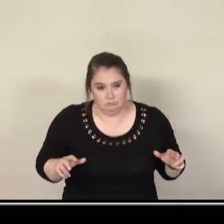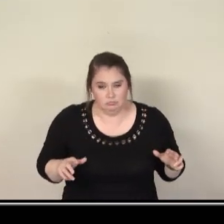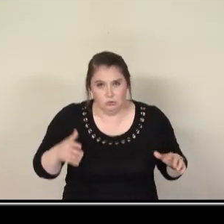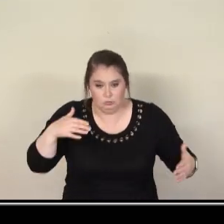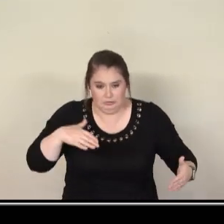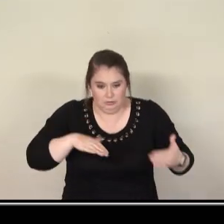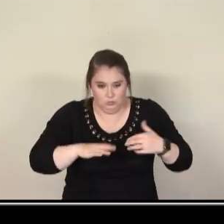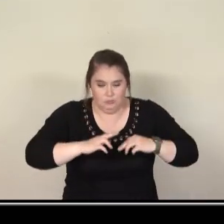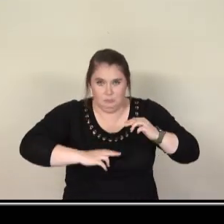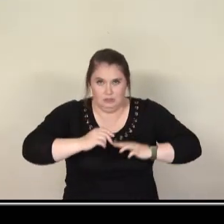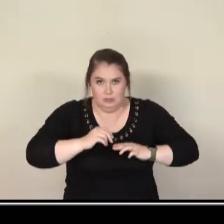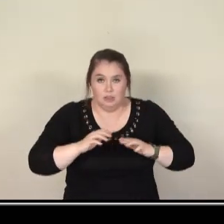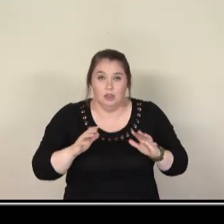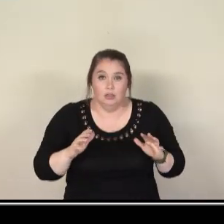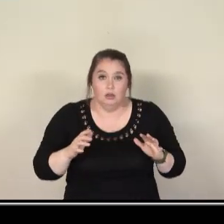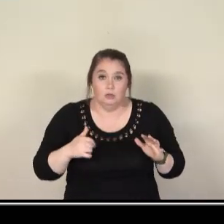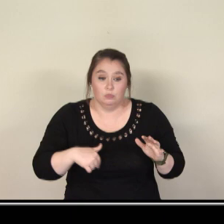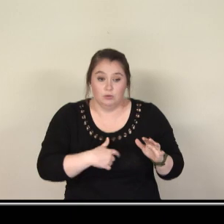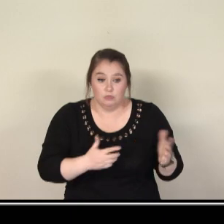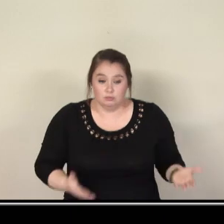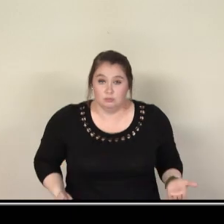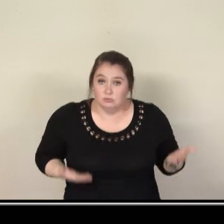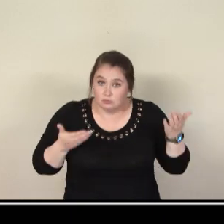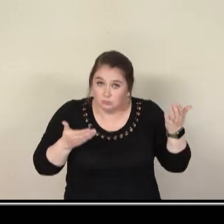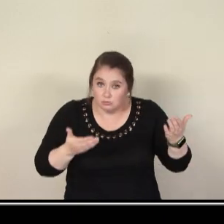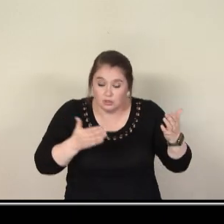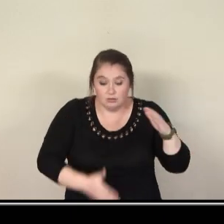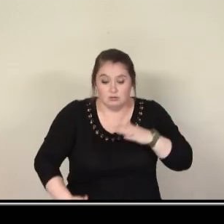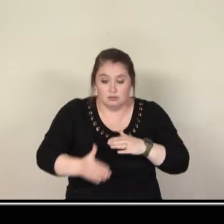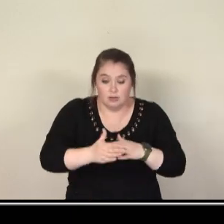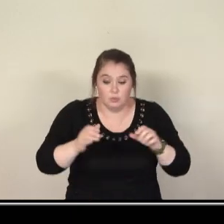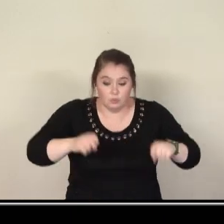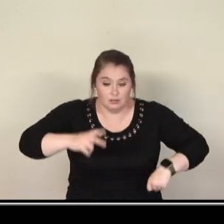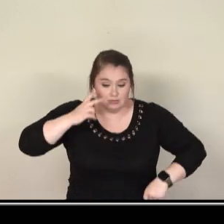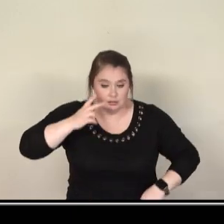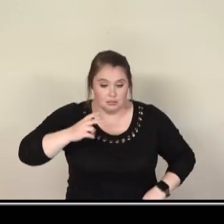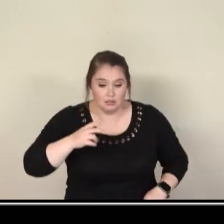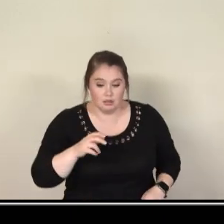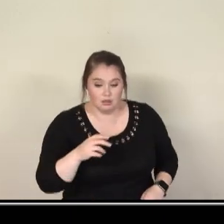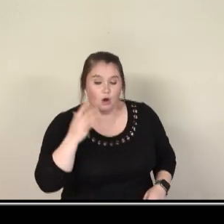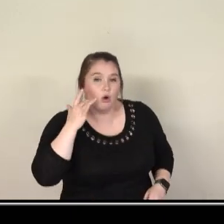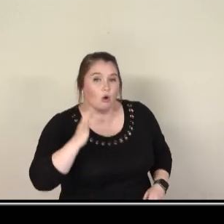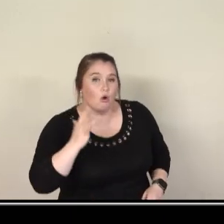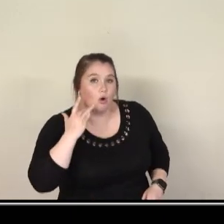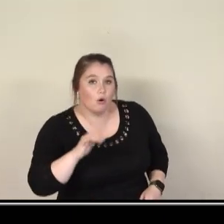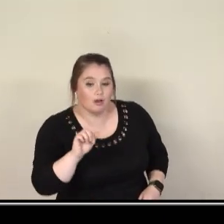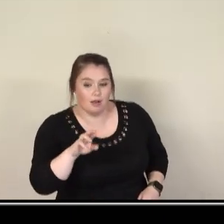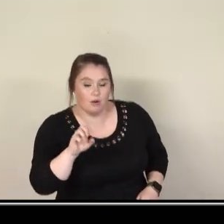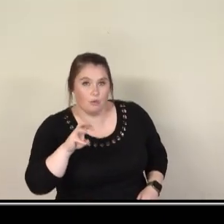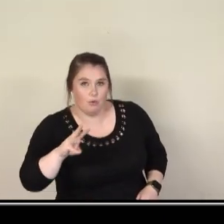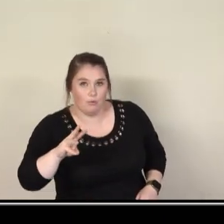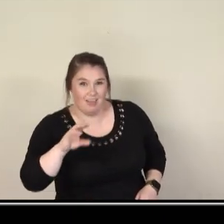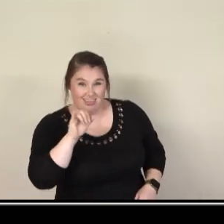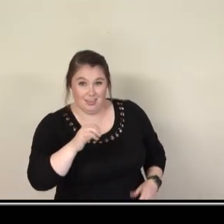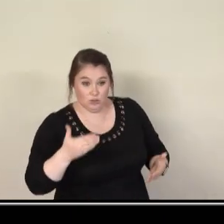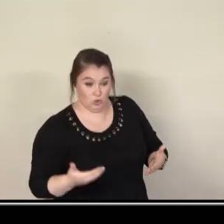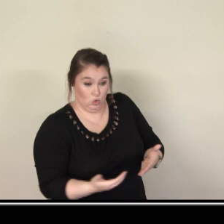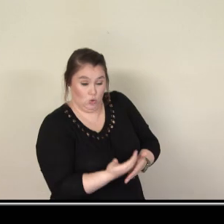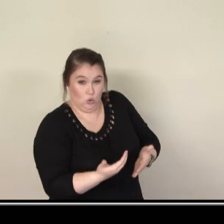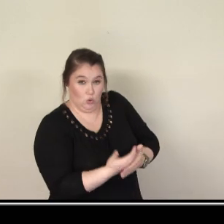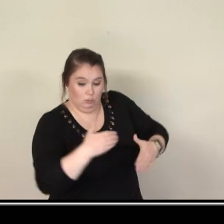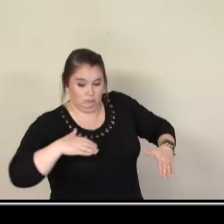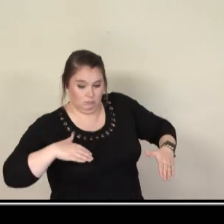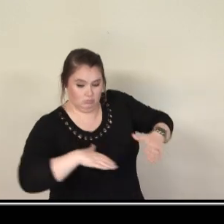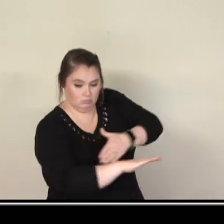the building. We're actually proposing, up at the top of the image, you'll see a gold arrow here, and that's actually the proposed new entry.